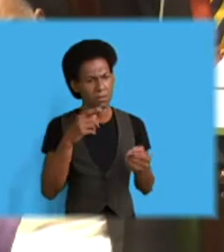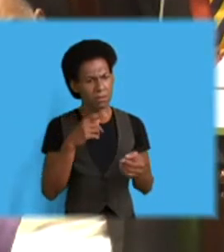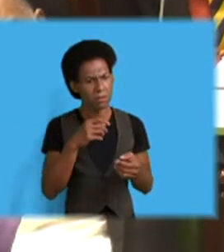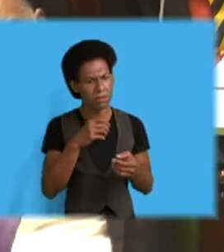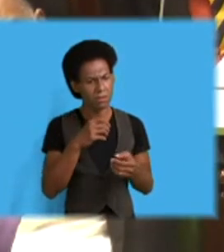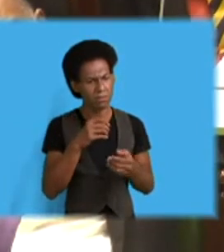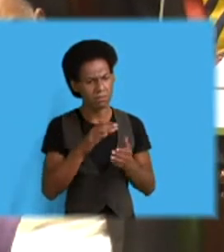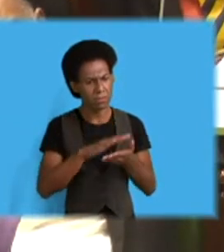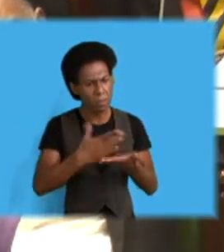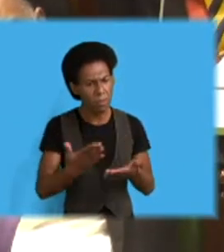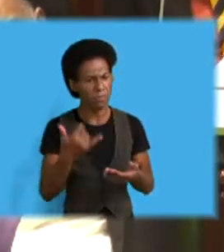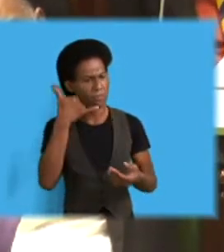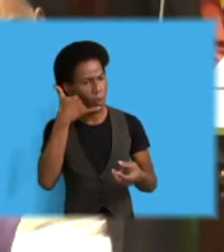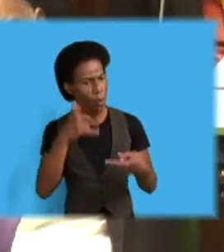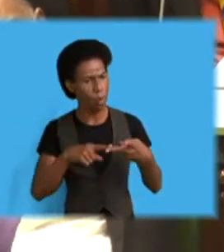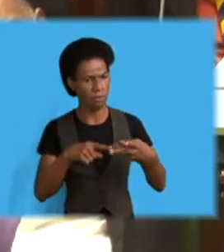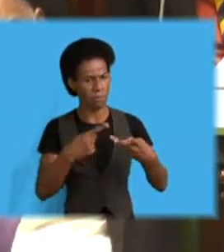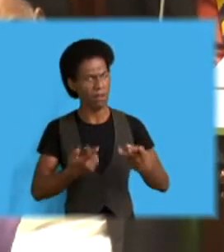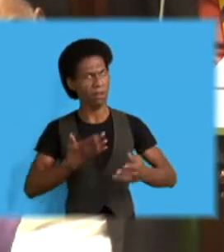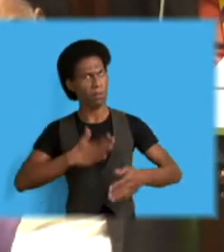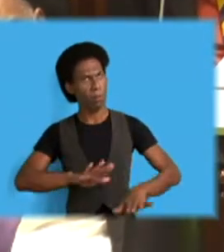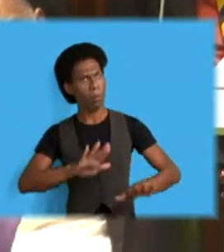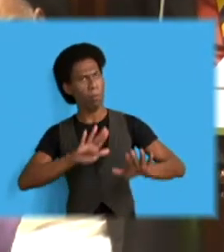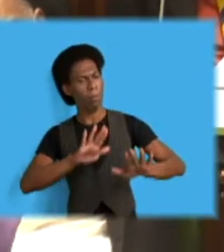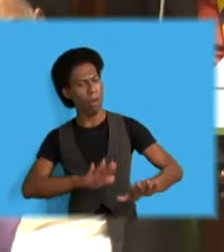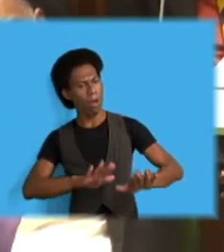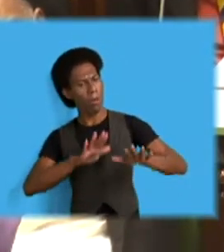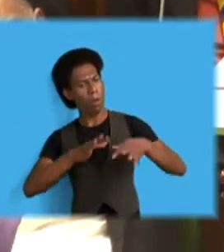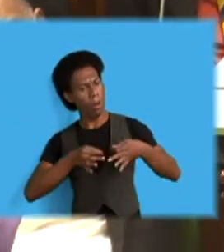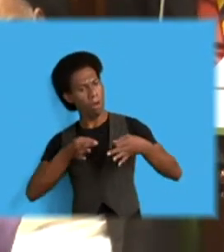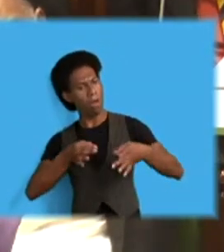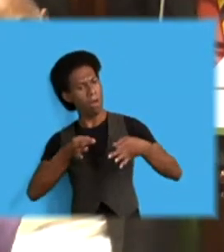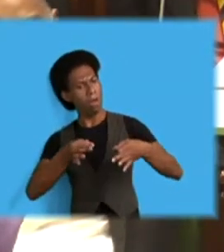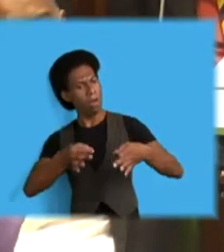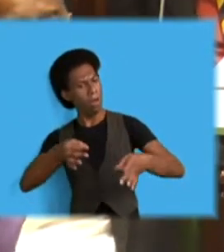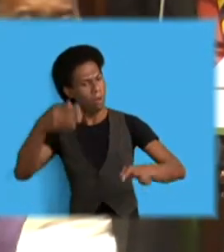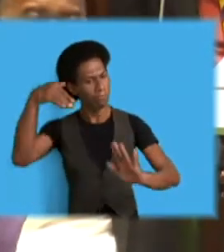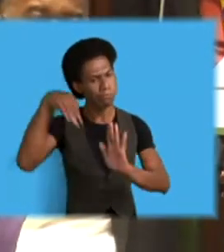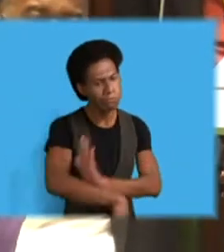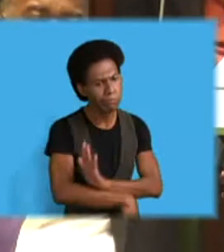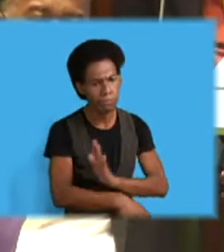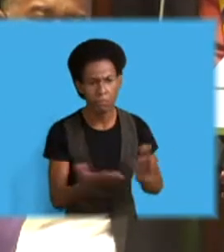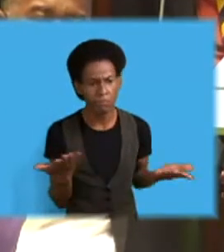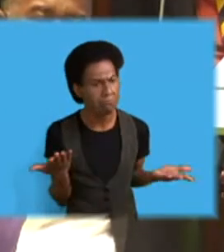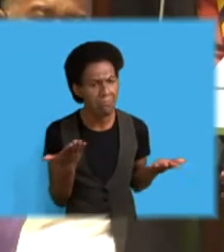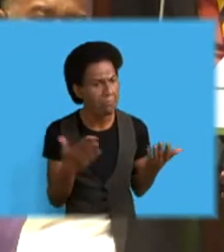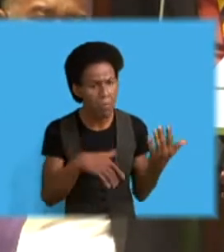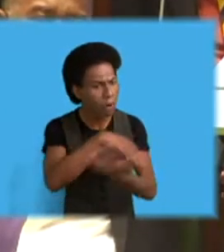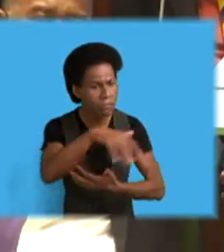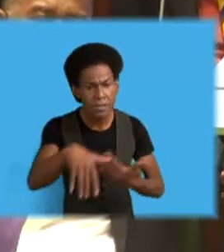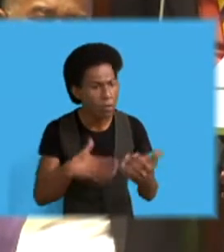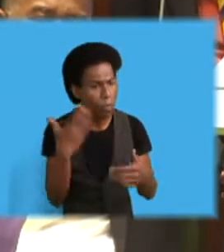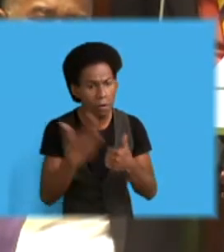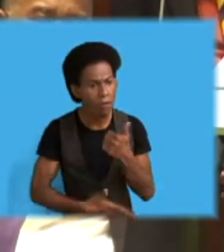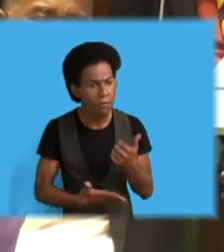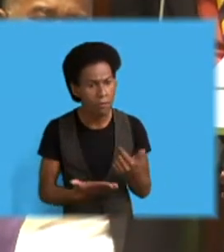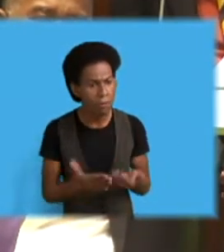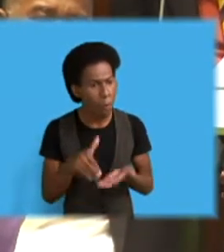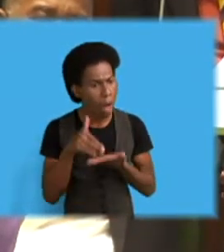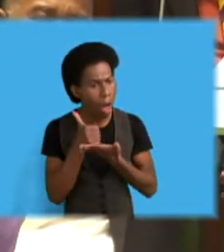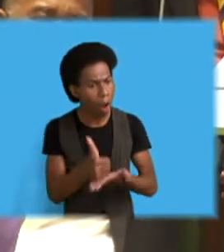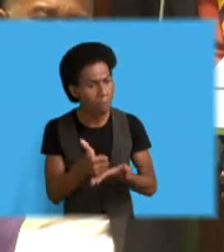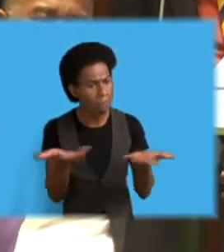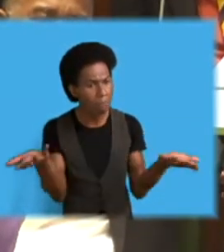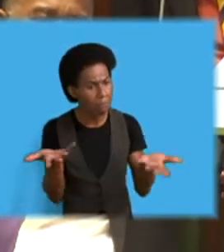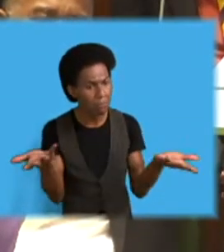for, unable to effectively bail out schools affected by TC Winston in terms of the damaged infrastructure, forcing thousands of students